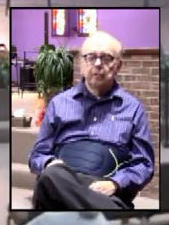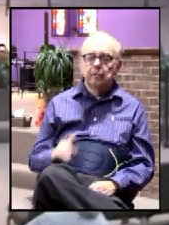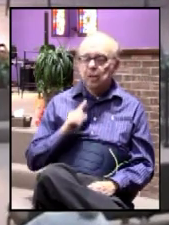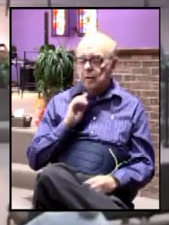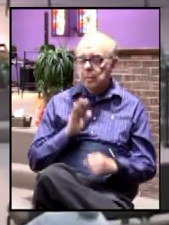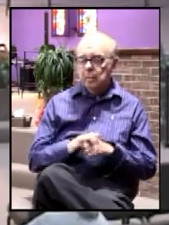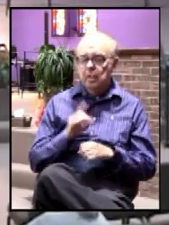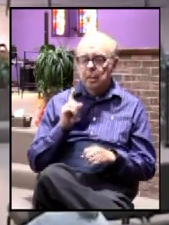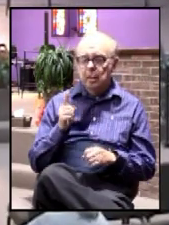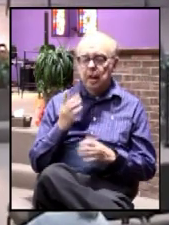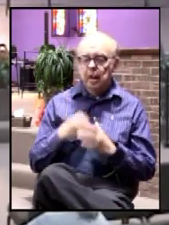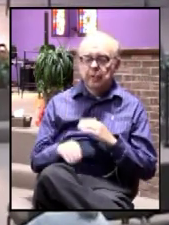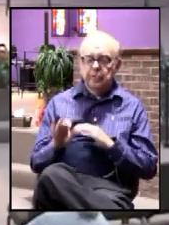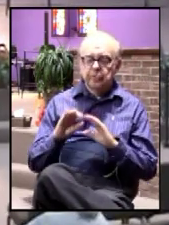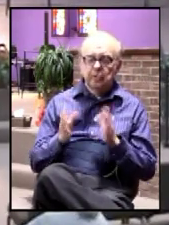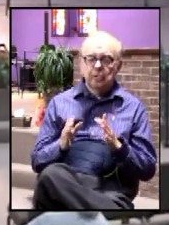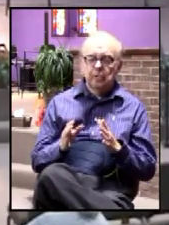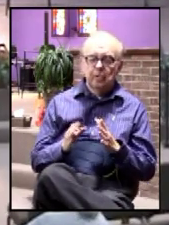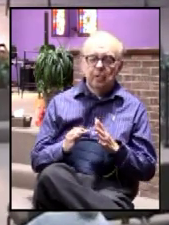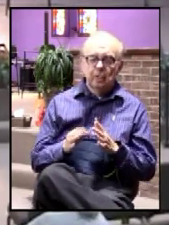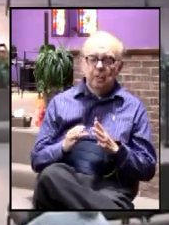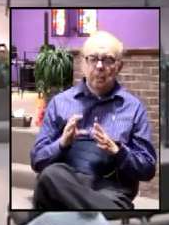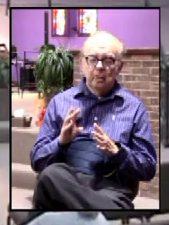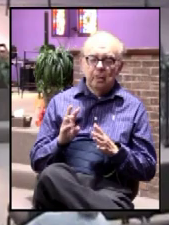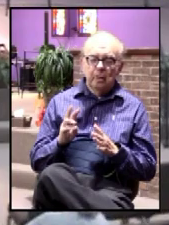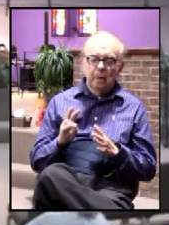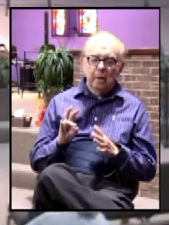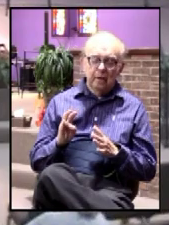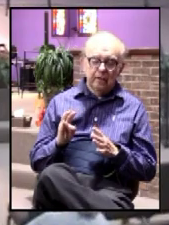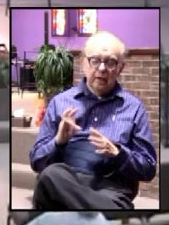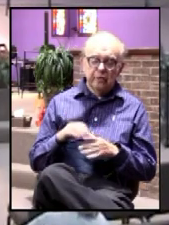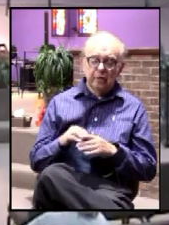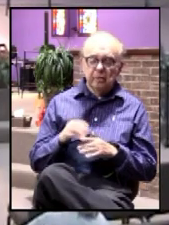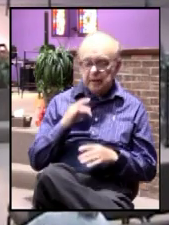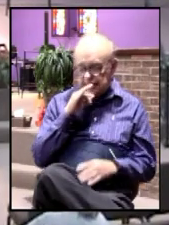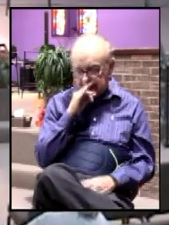I will guarantee you that out of the 67 people, that's including the children, right?